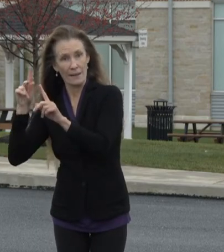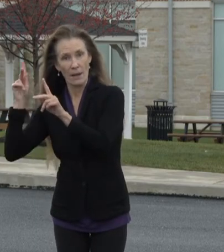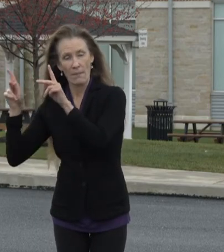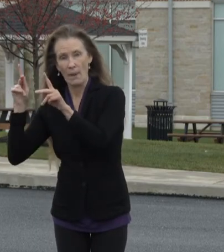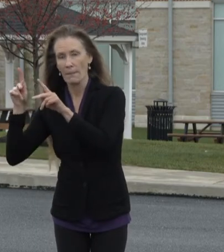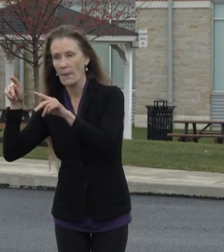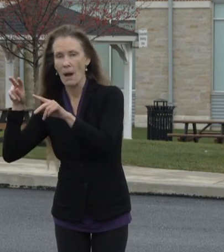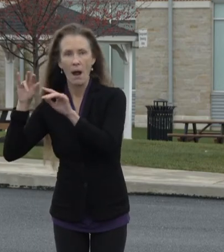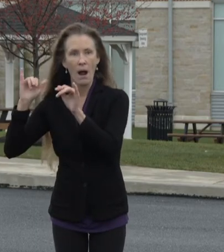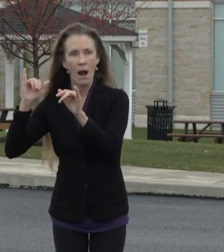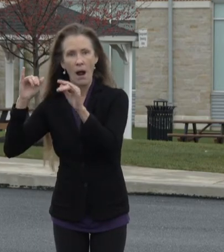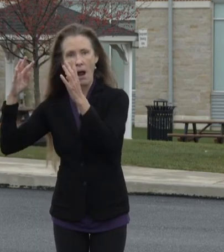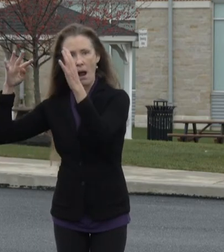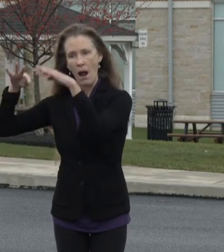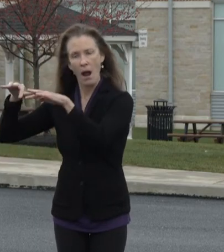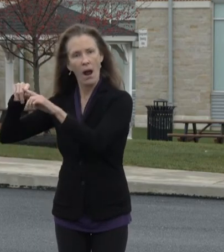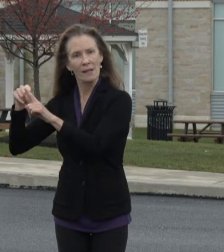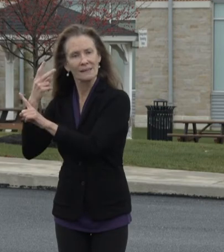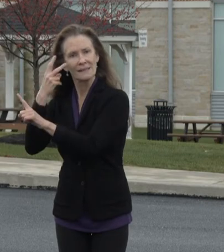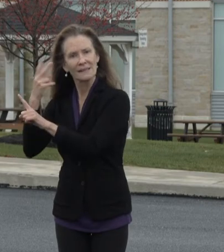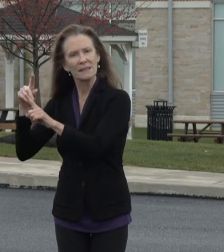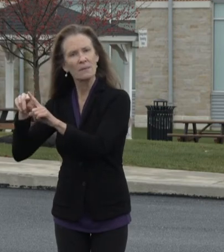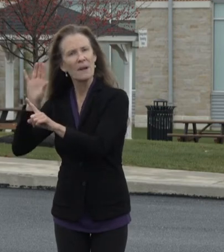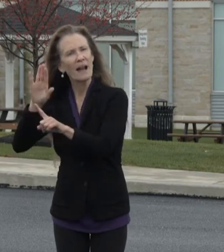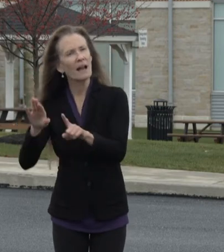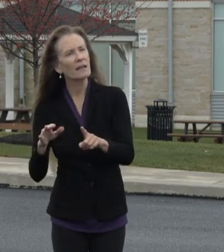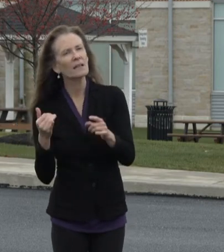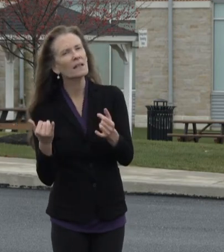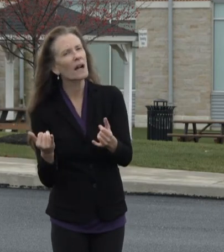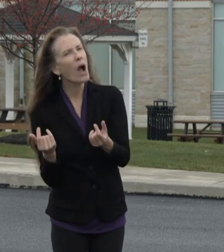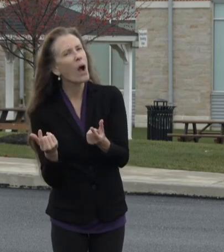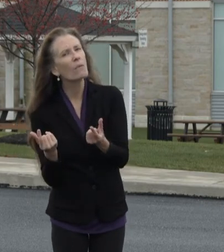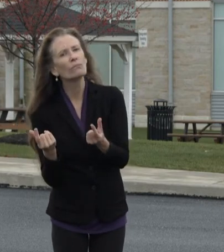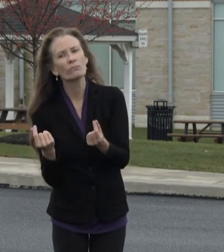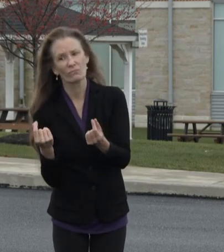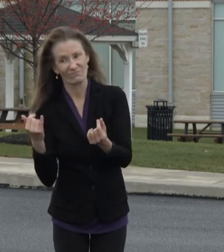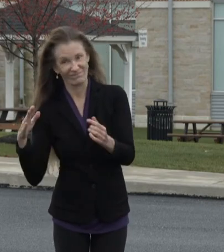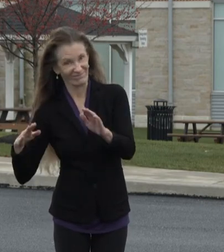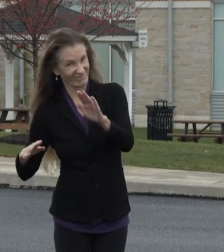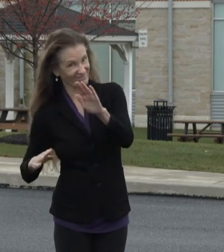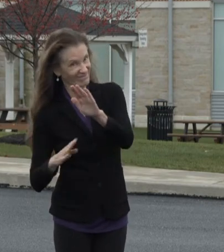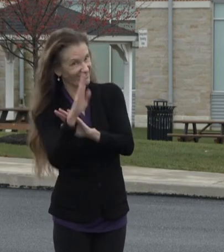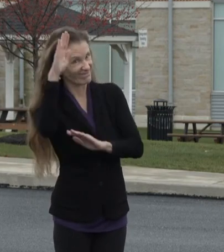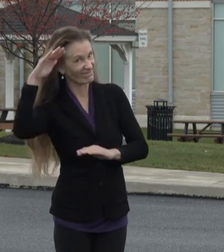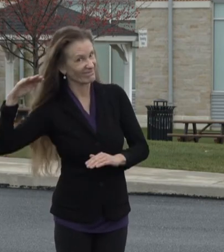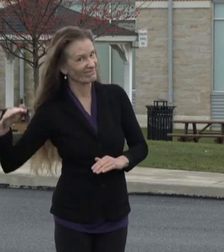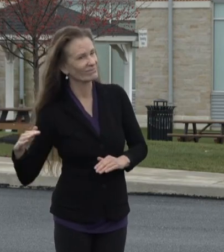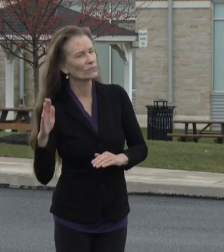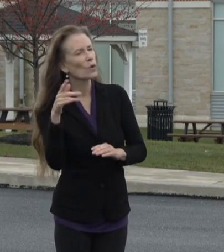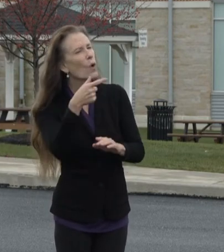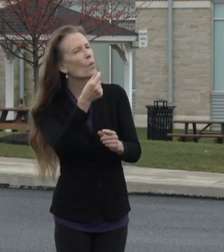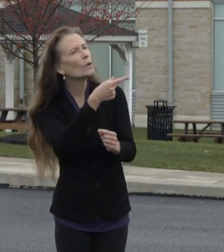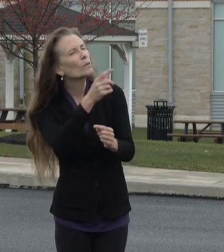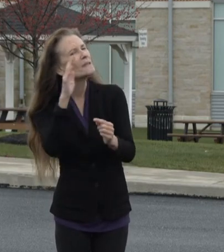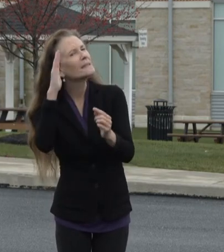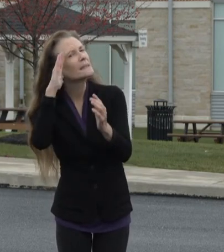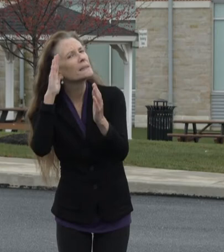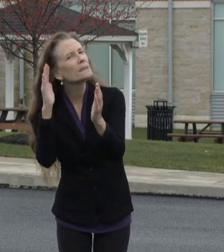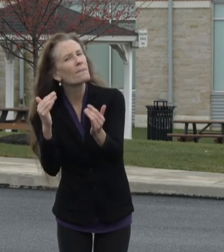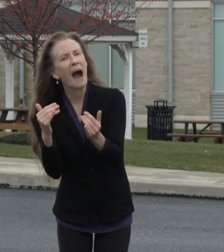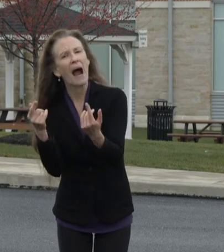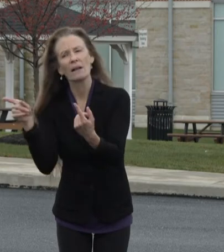the expectations, I mean, now that we're in another peak, what are the expectations on the level of,